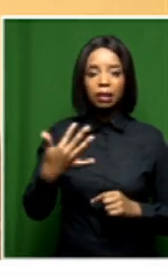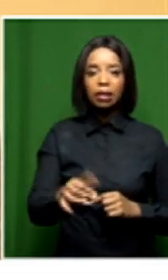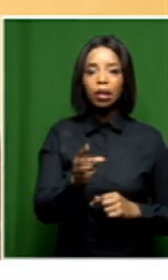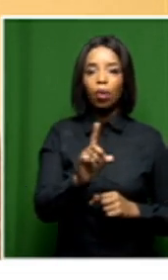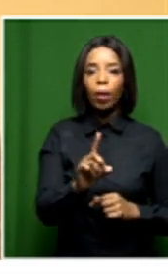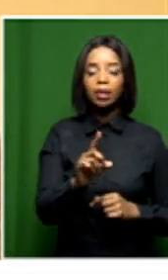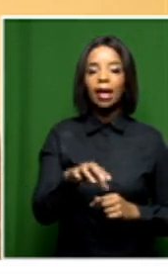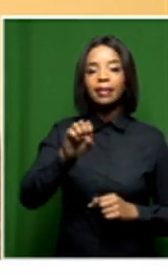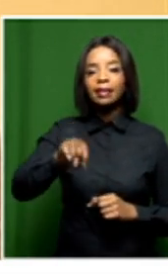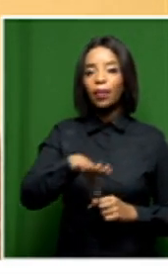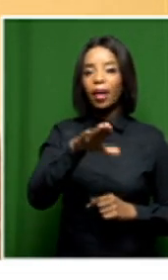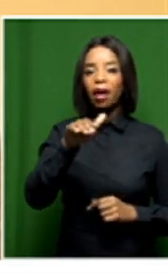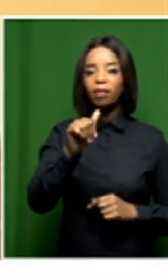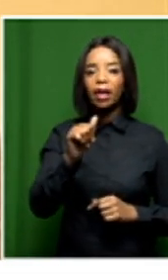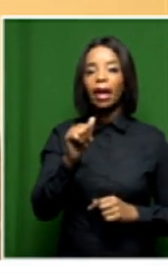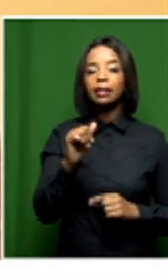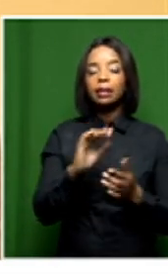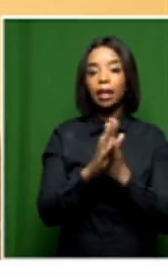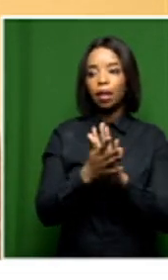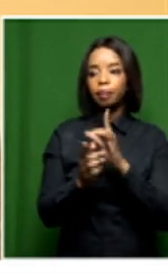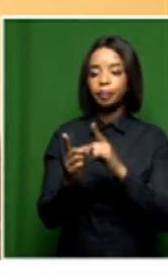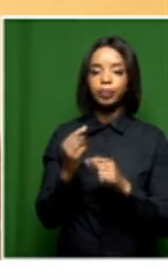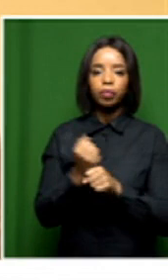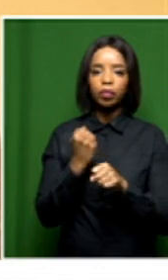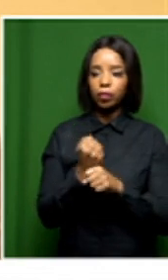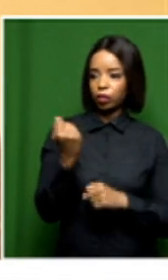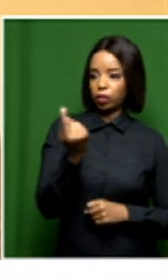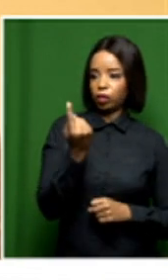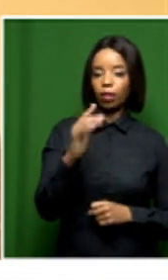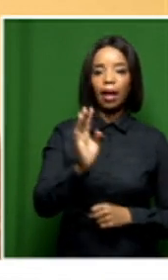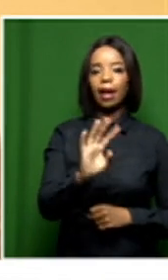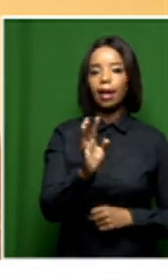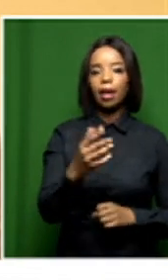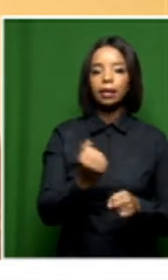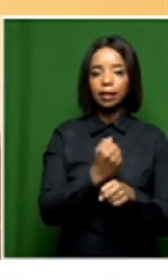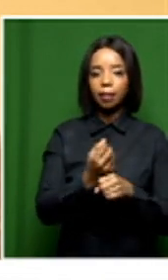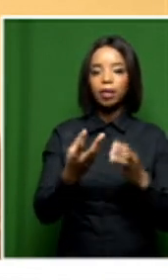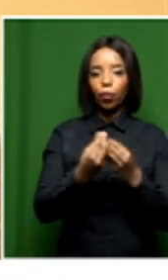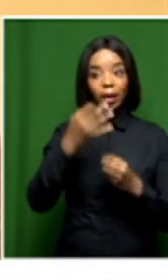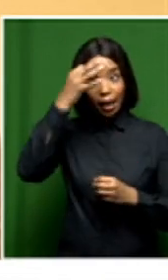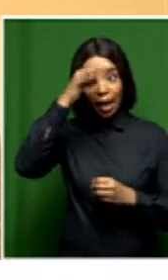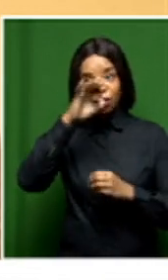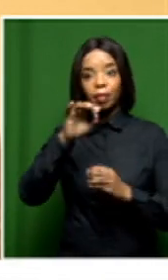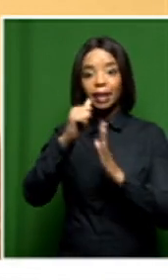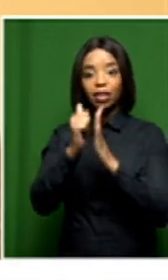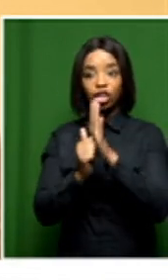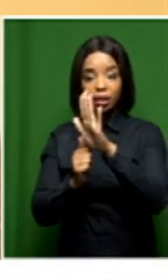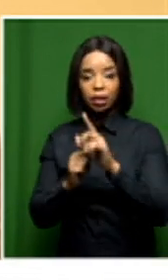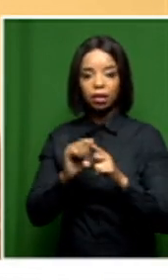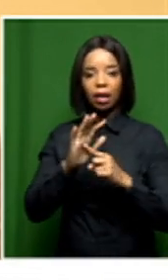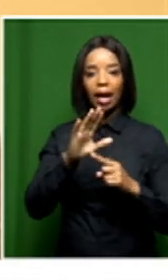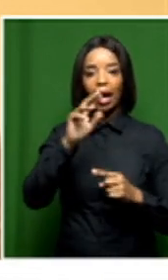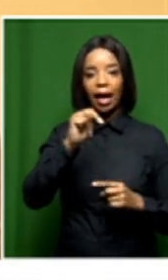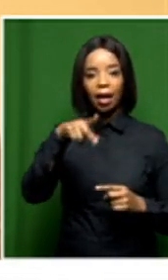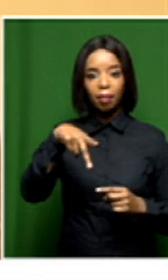Security Agency is not working alone. We work together with all other government agencies we work with the NPA, the SAPS, and so